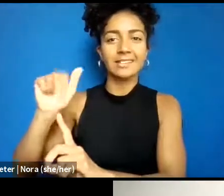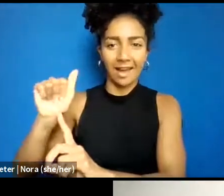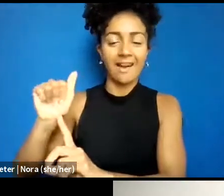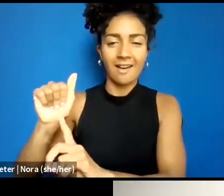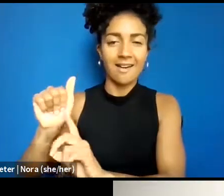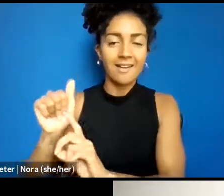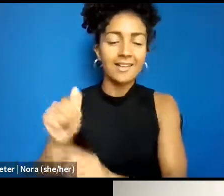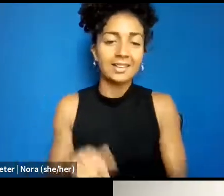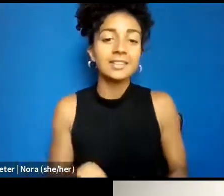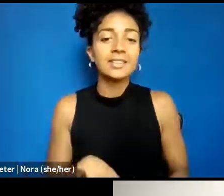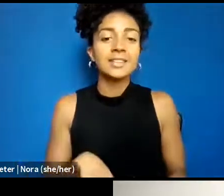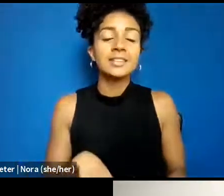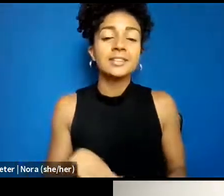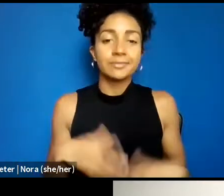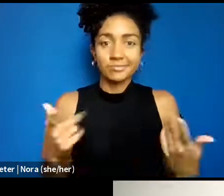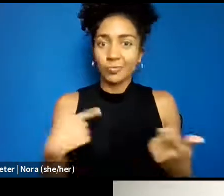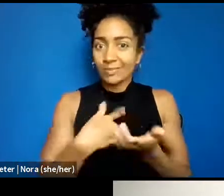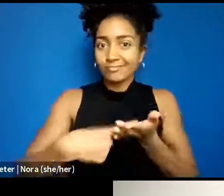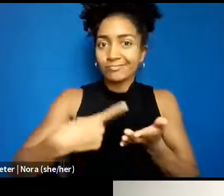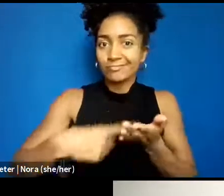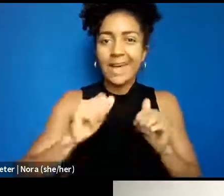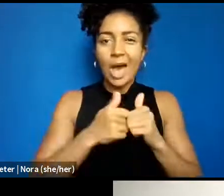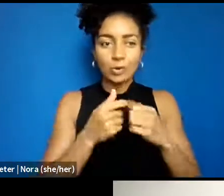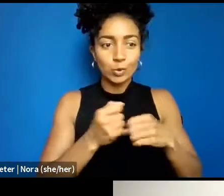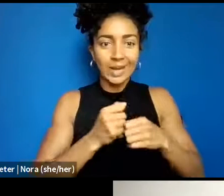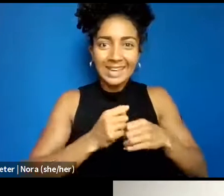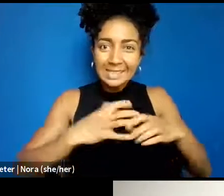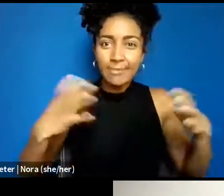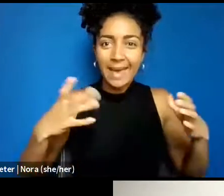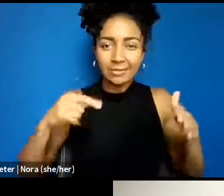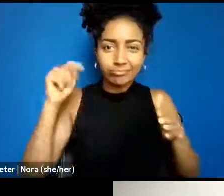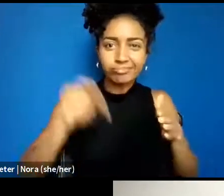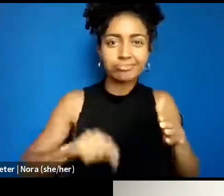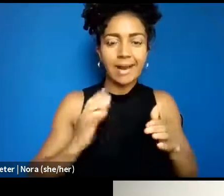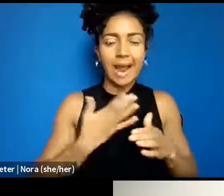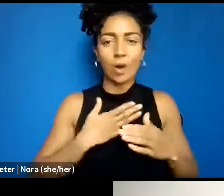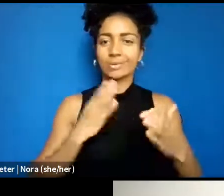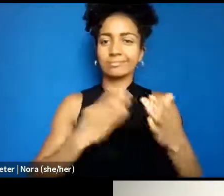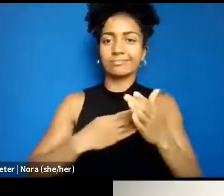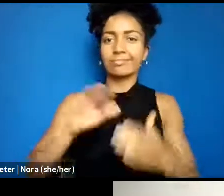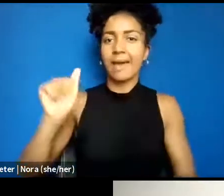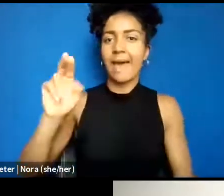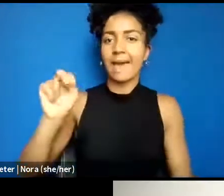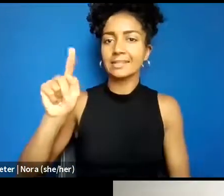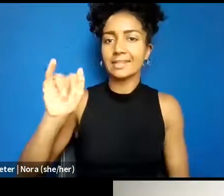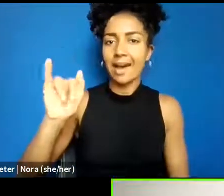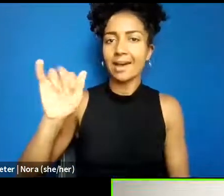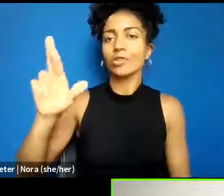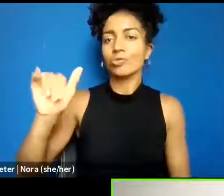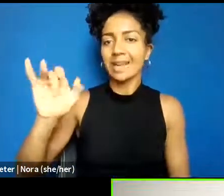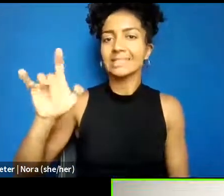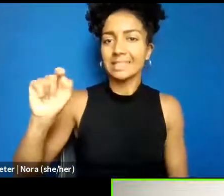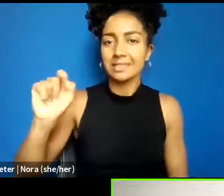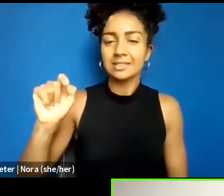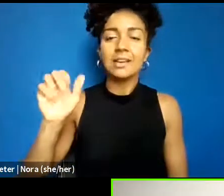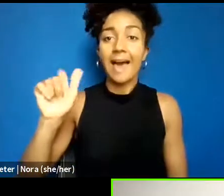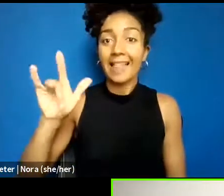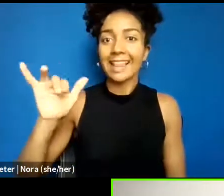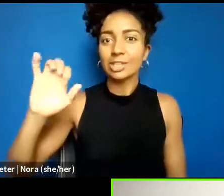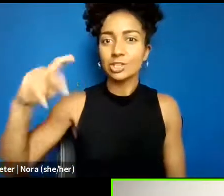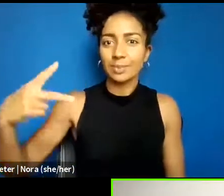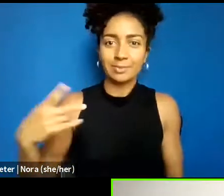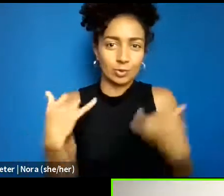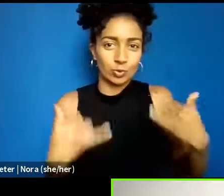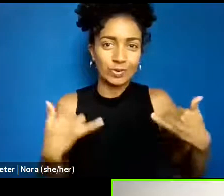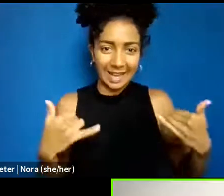be discussing how to expand and deepen our anti-racist allyship today. Welcome, friend. Thank you so much, Melinda. I'm